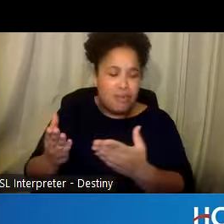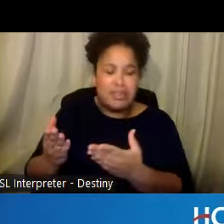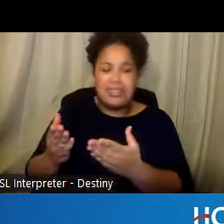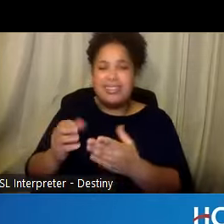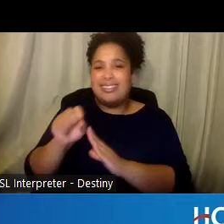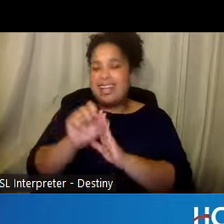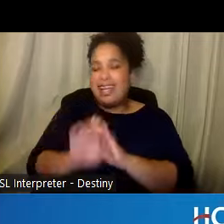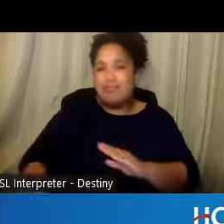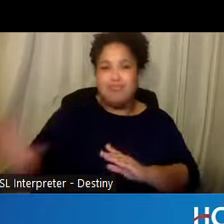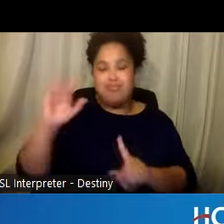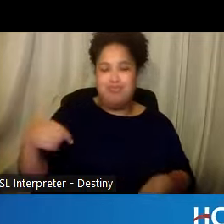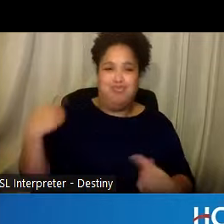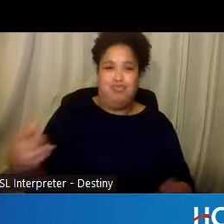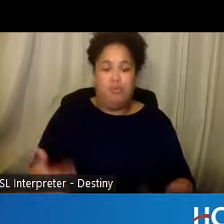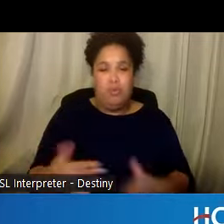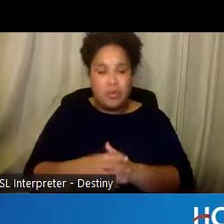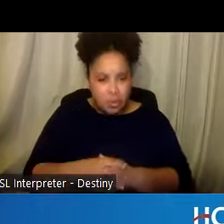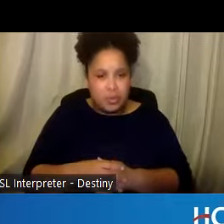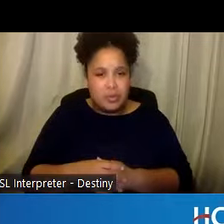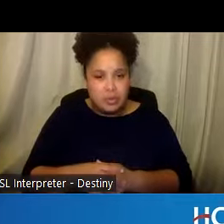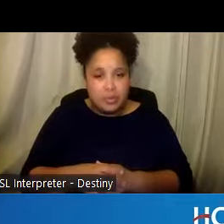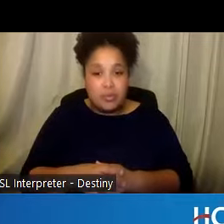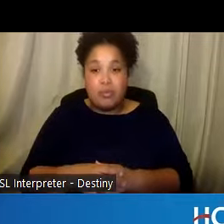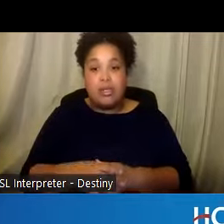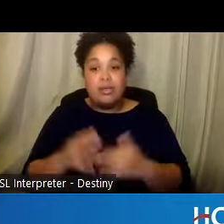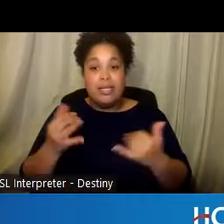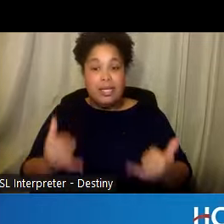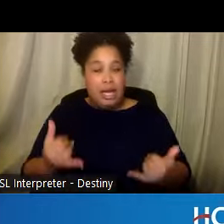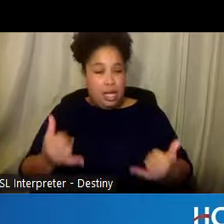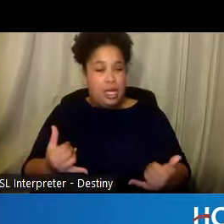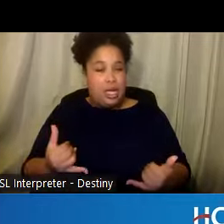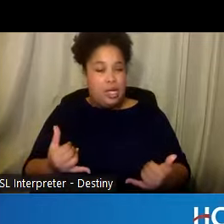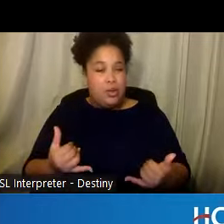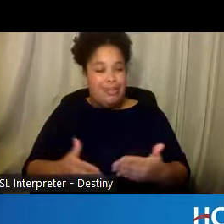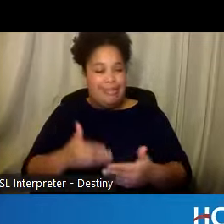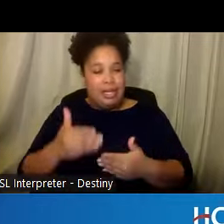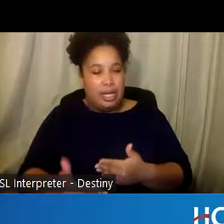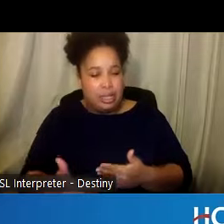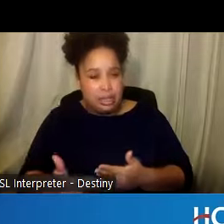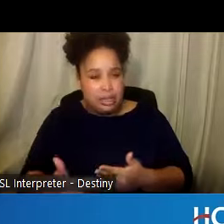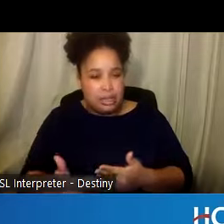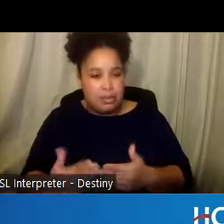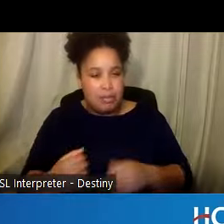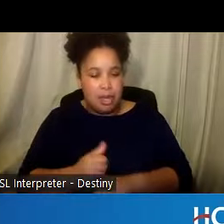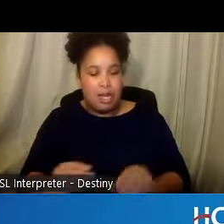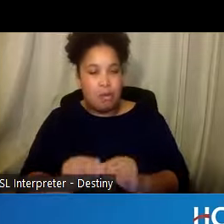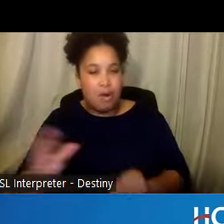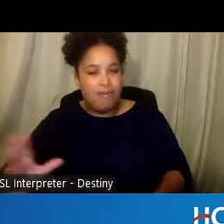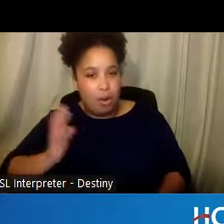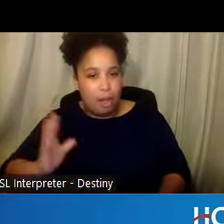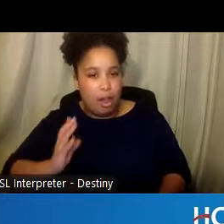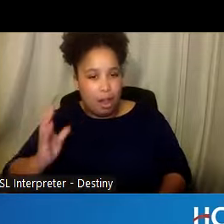state for a long time. But we're taking sort of the next step and formalizing some of the training